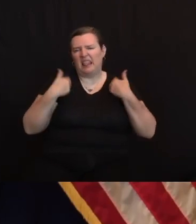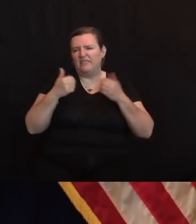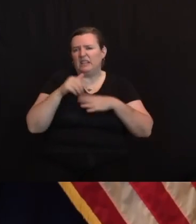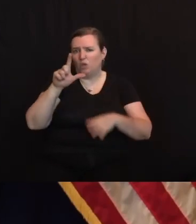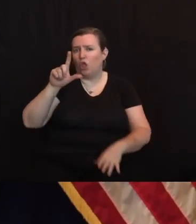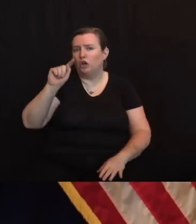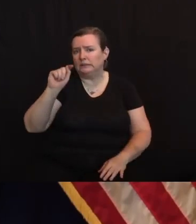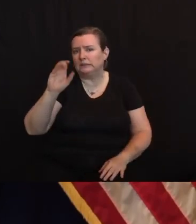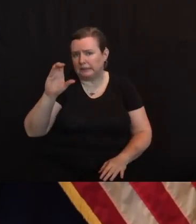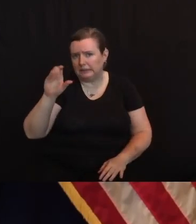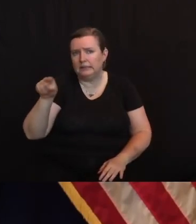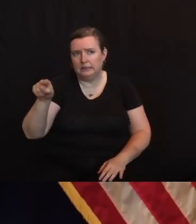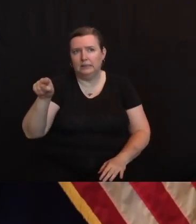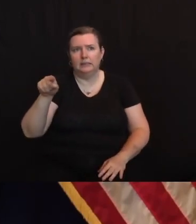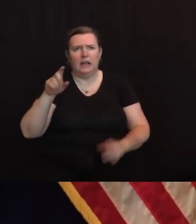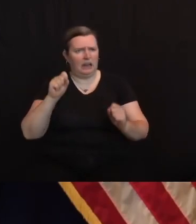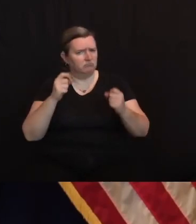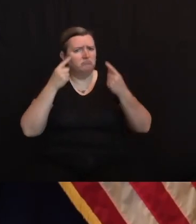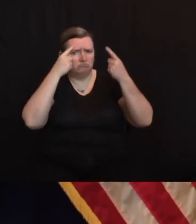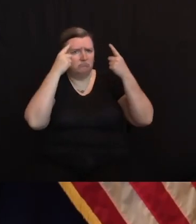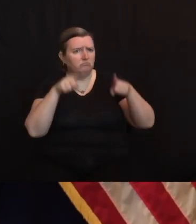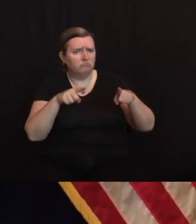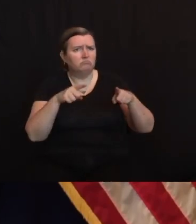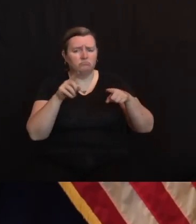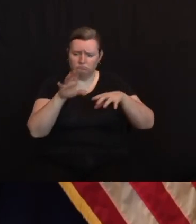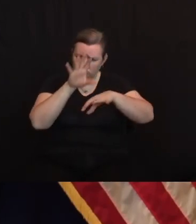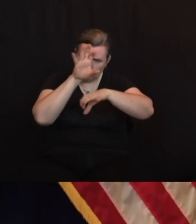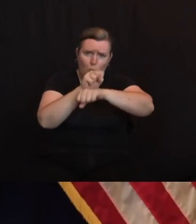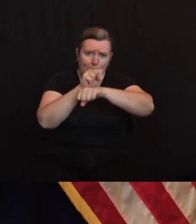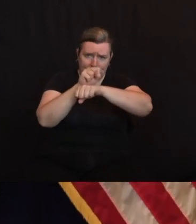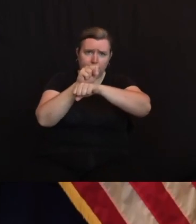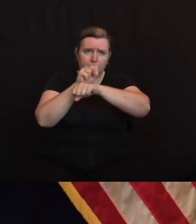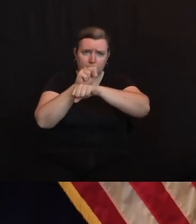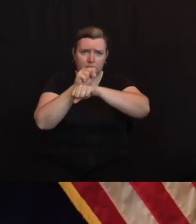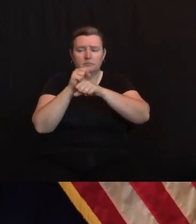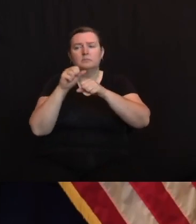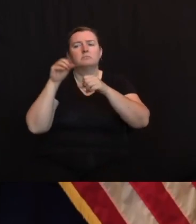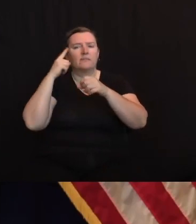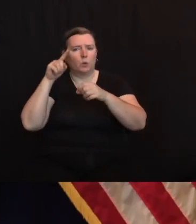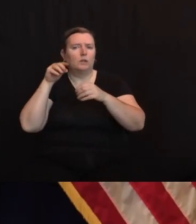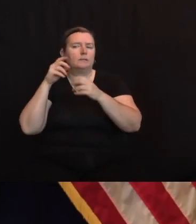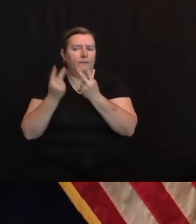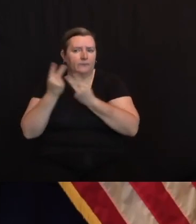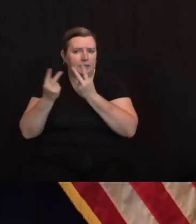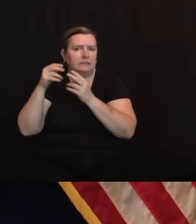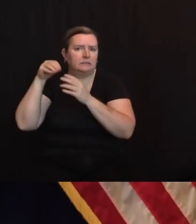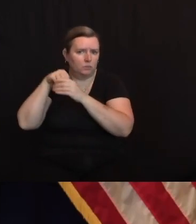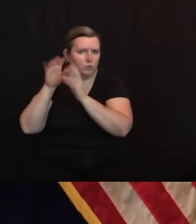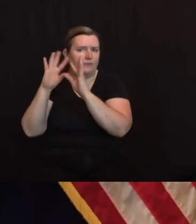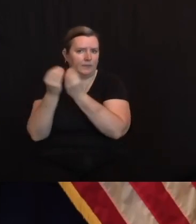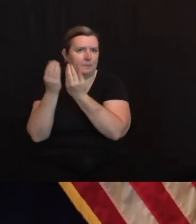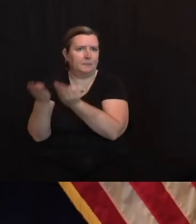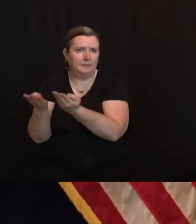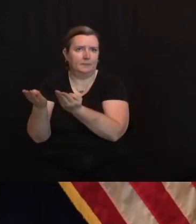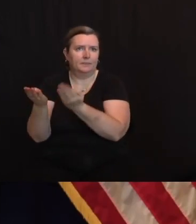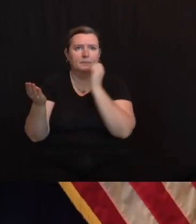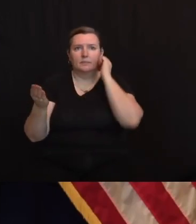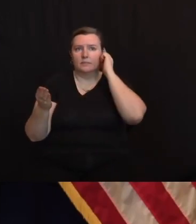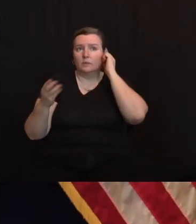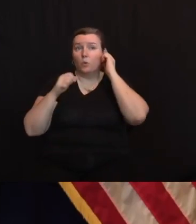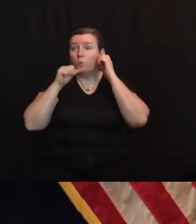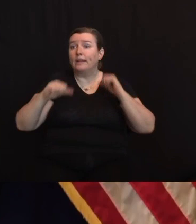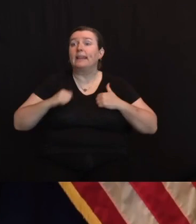to arrange for, by appointment, indoor visits with their loved ones. Any resident in a congregate setting, as